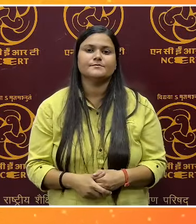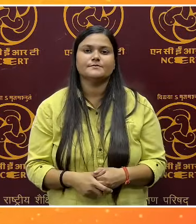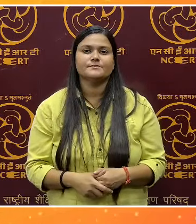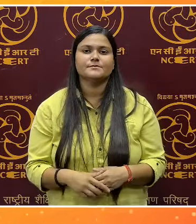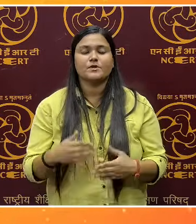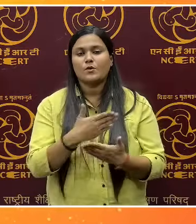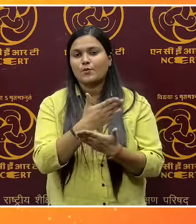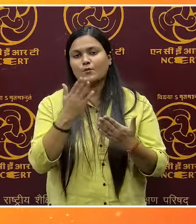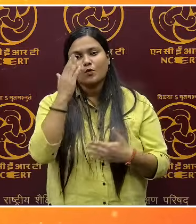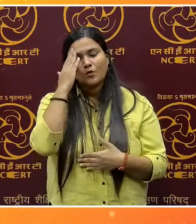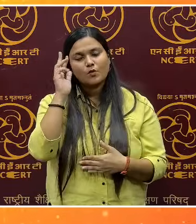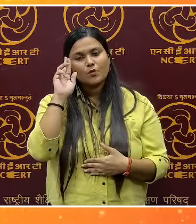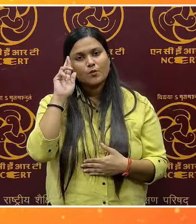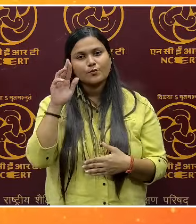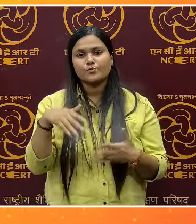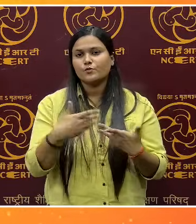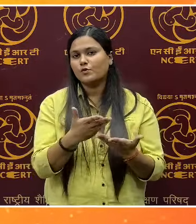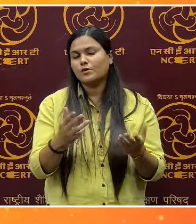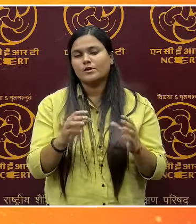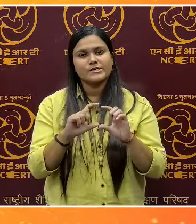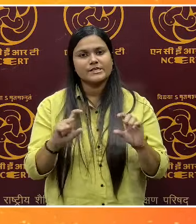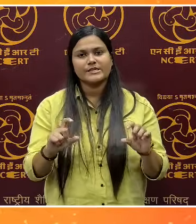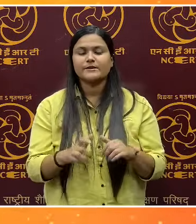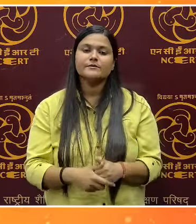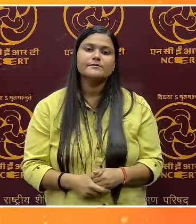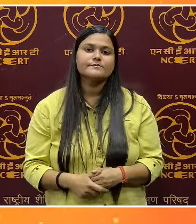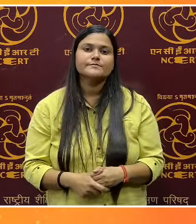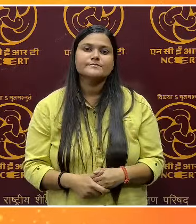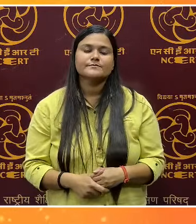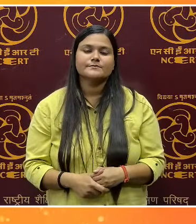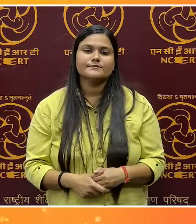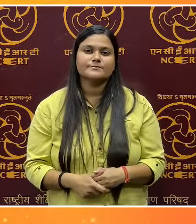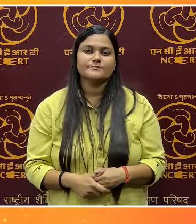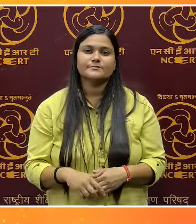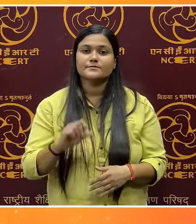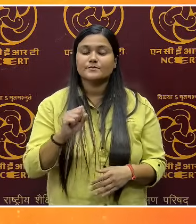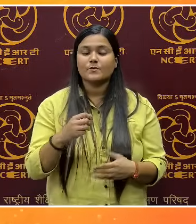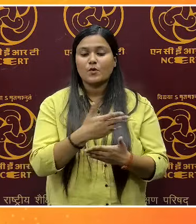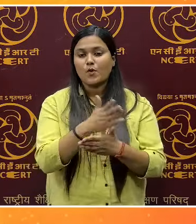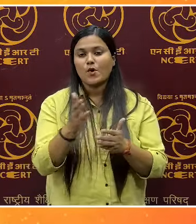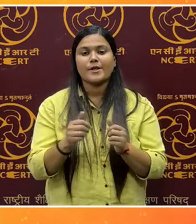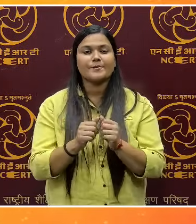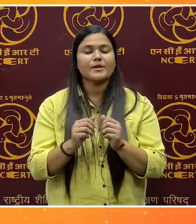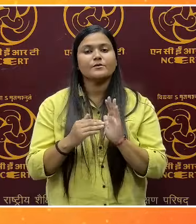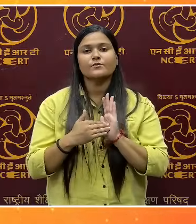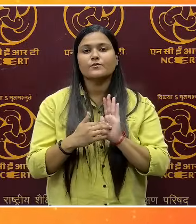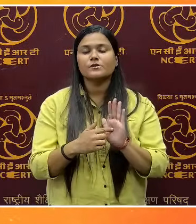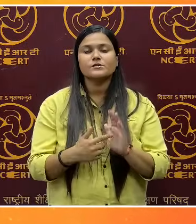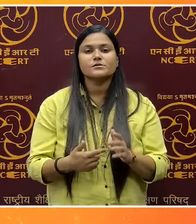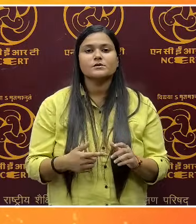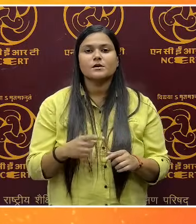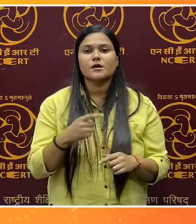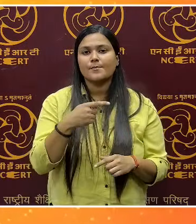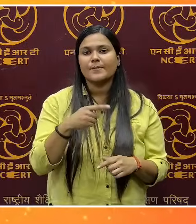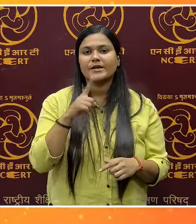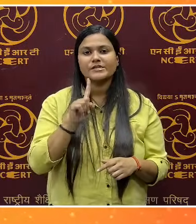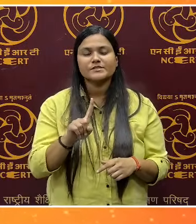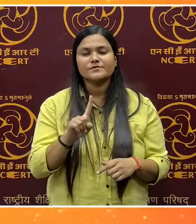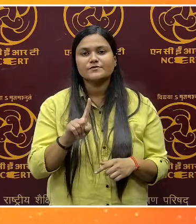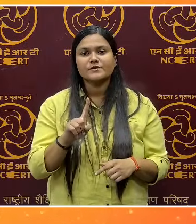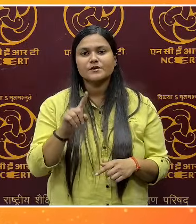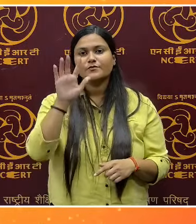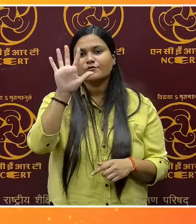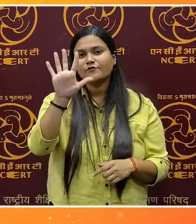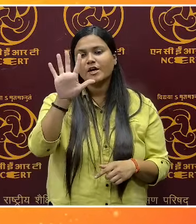hope it is clear. Yes, it's Now. very clear, ma'am. Huh. So Just last yes. message to our kids. What is Okay. minus 1 to the power 5? This is